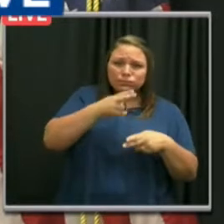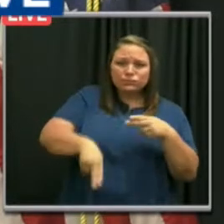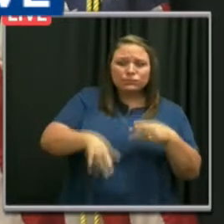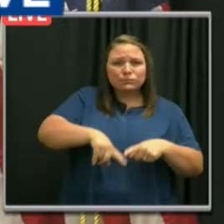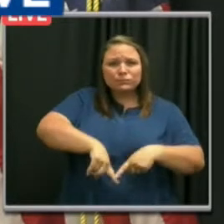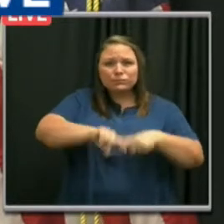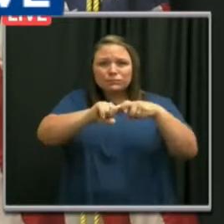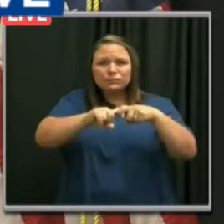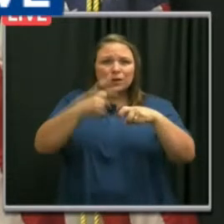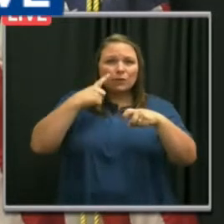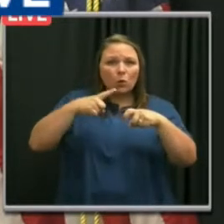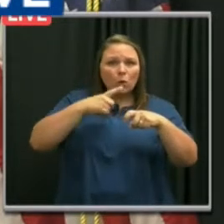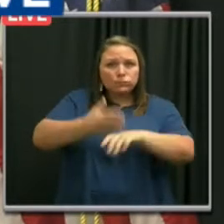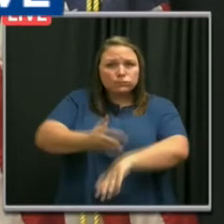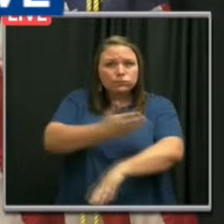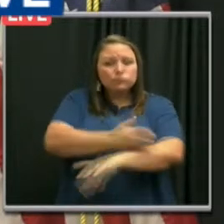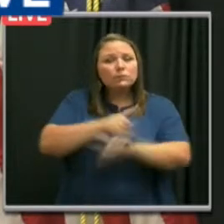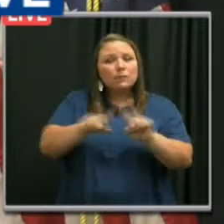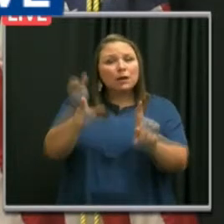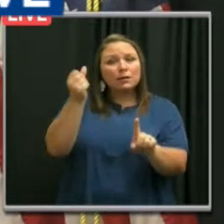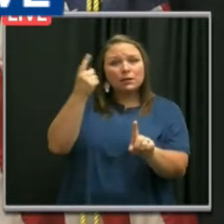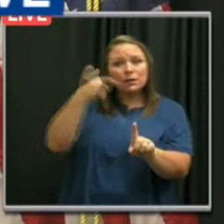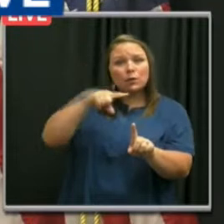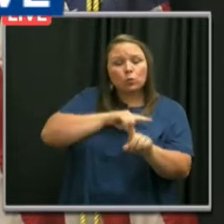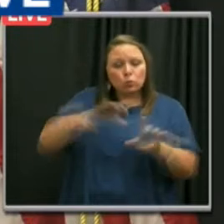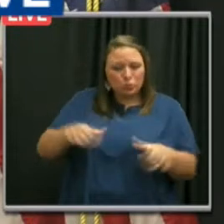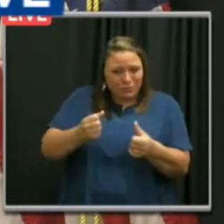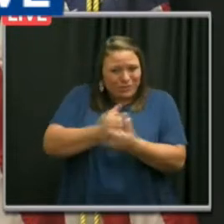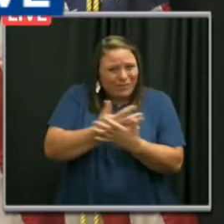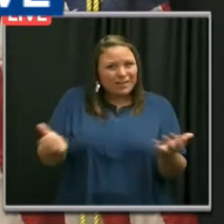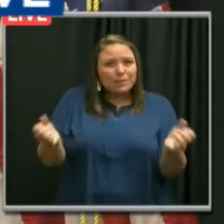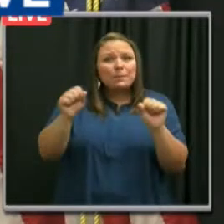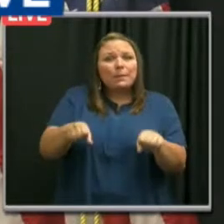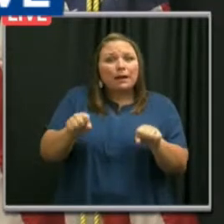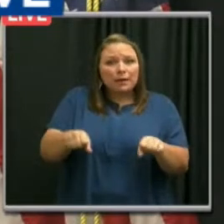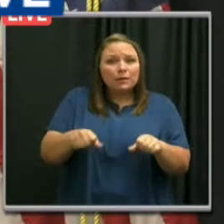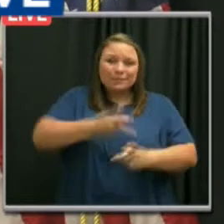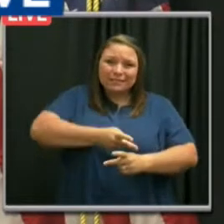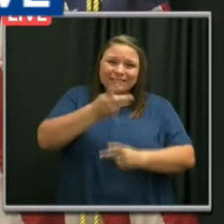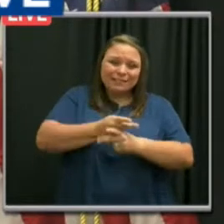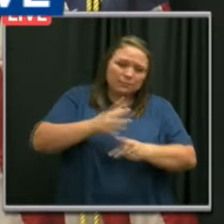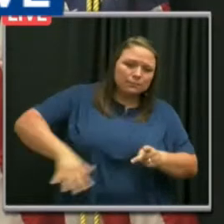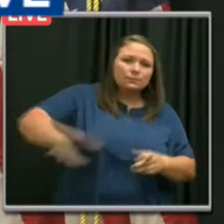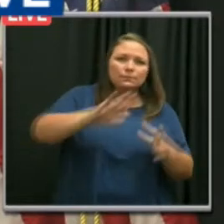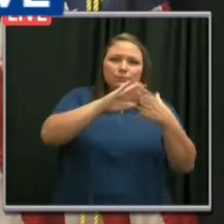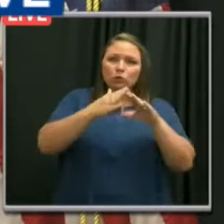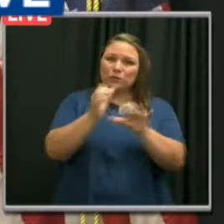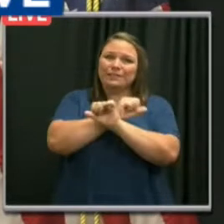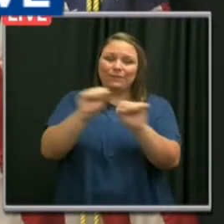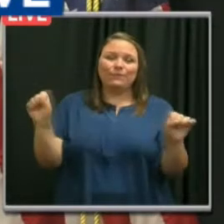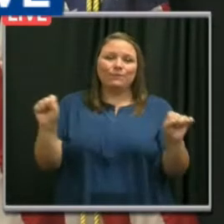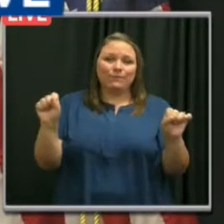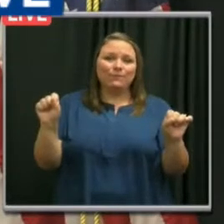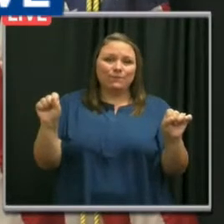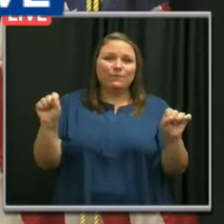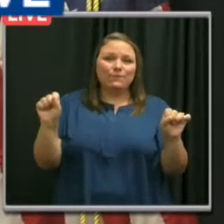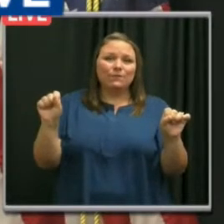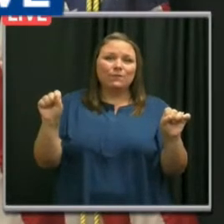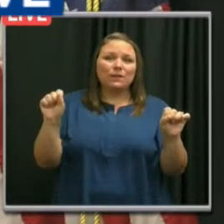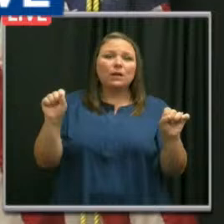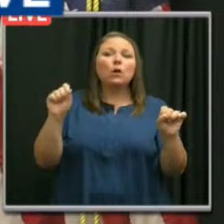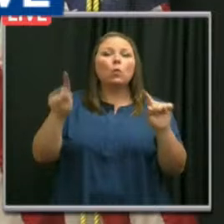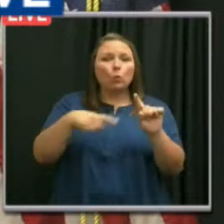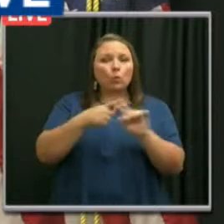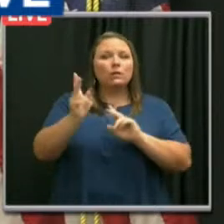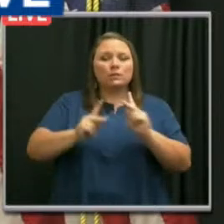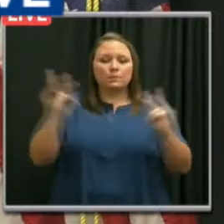roadmap progress, but please remember that we are doing everything possible to keep our community safe as residents return